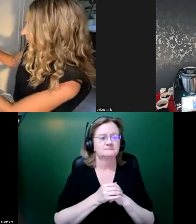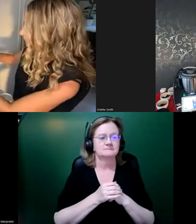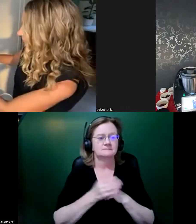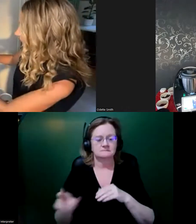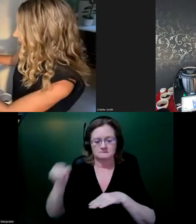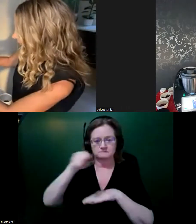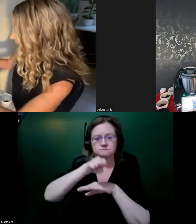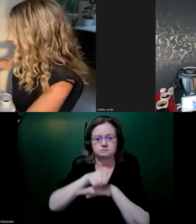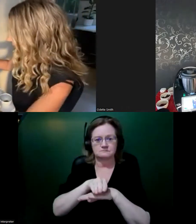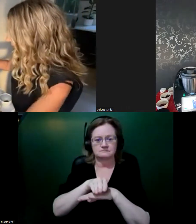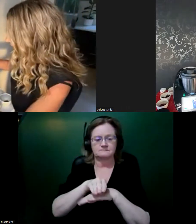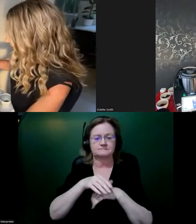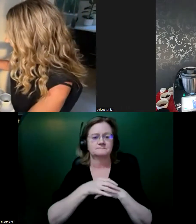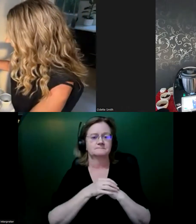lid on,